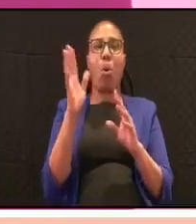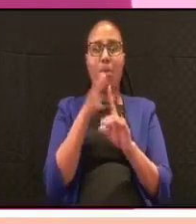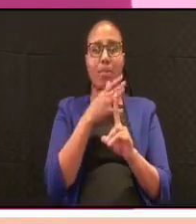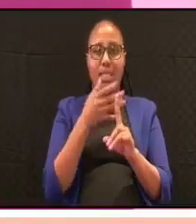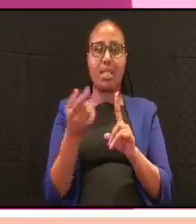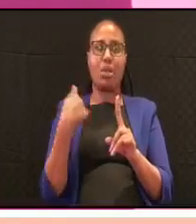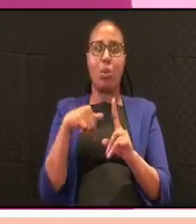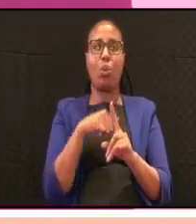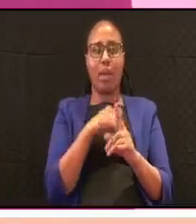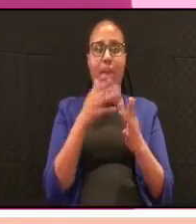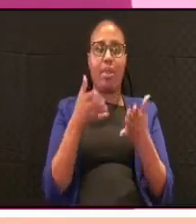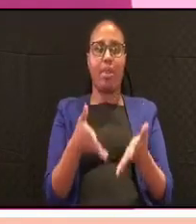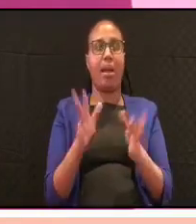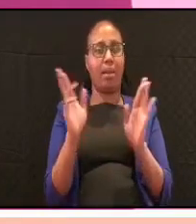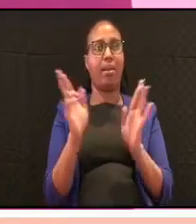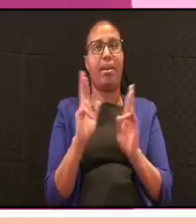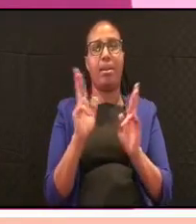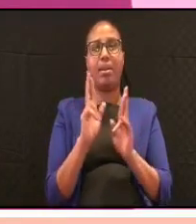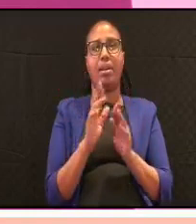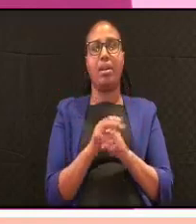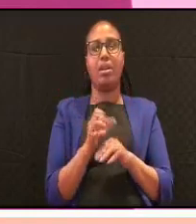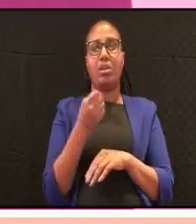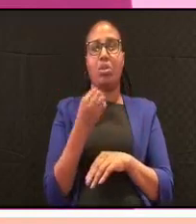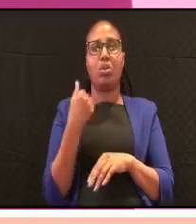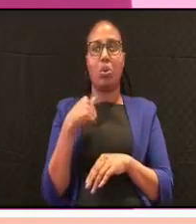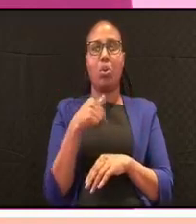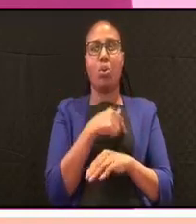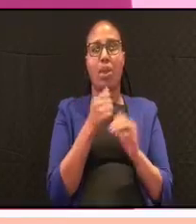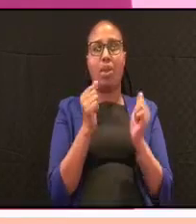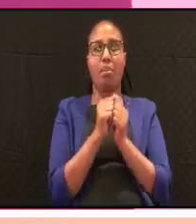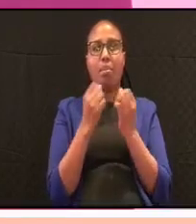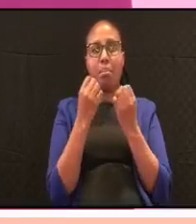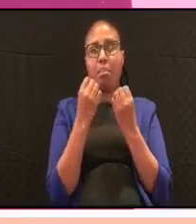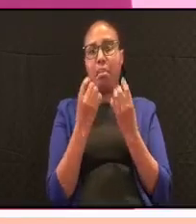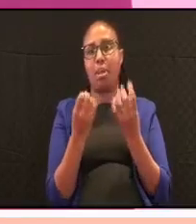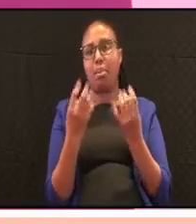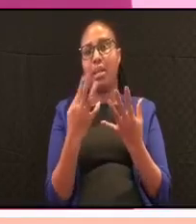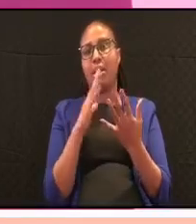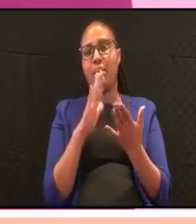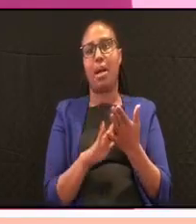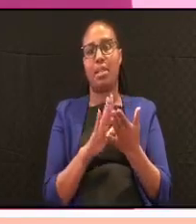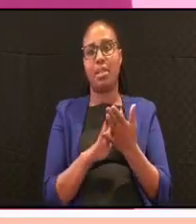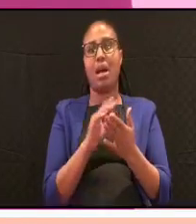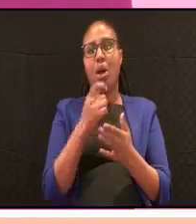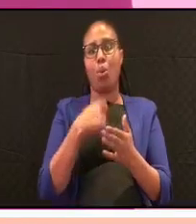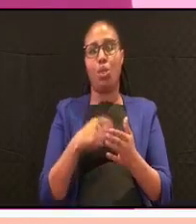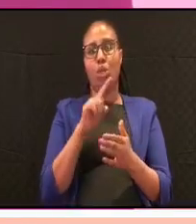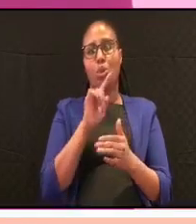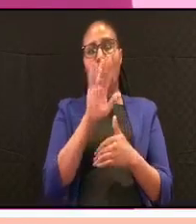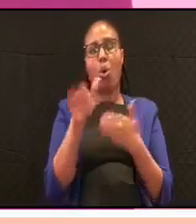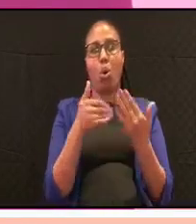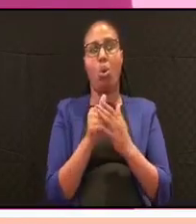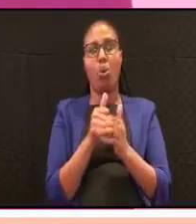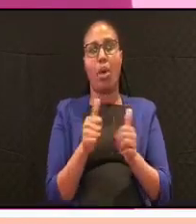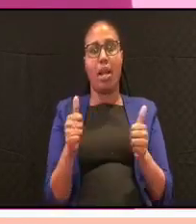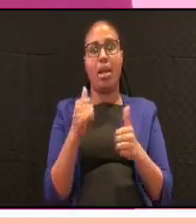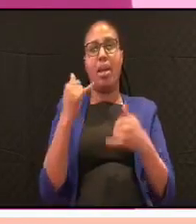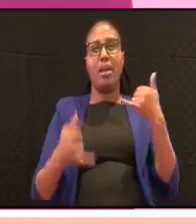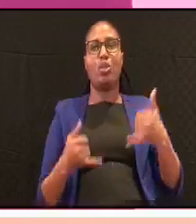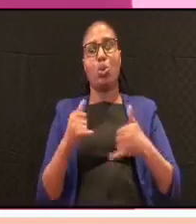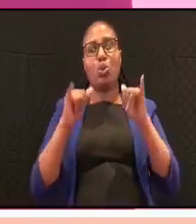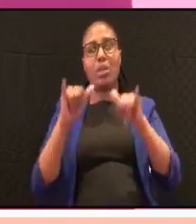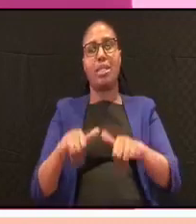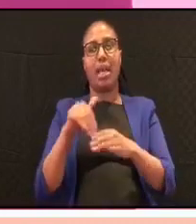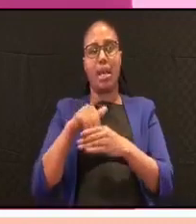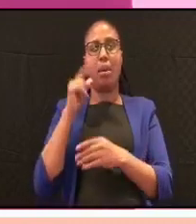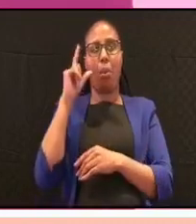we are up to the game, and we are ready. So with those very many remarks, I wish you well. Enjoy your stay in